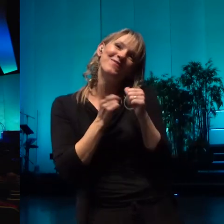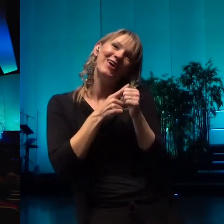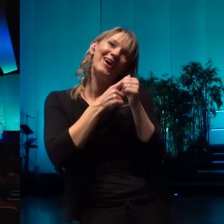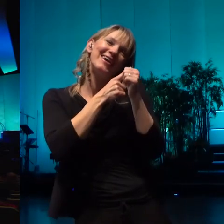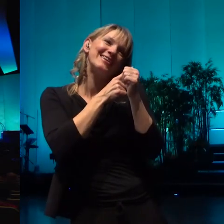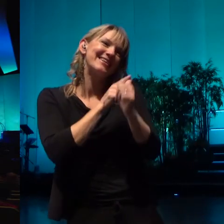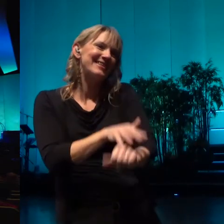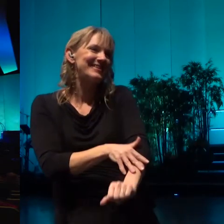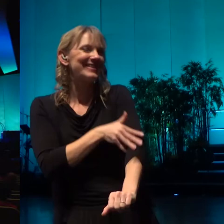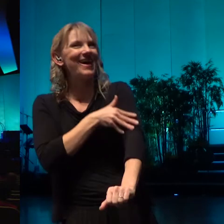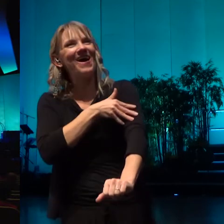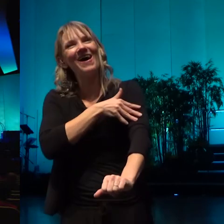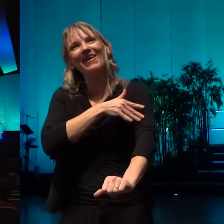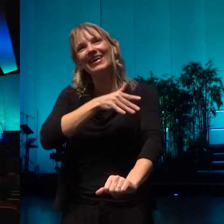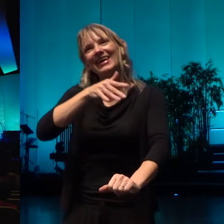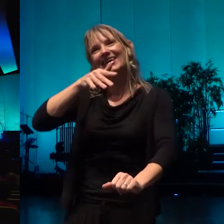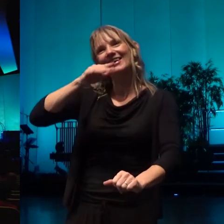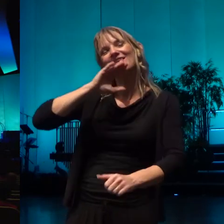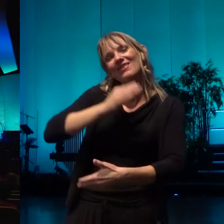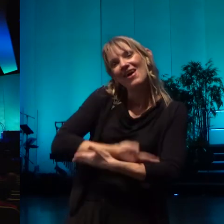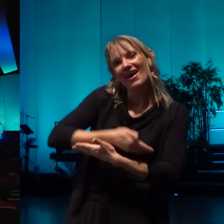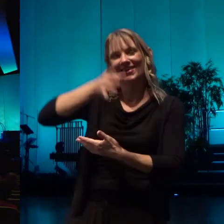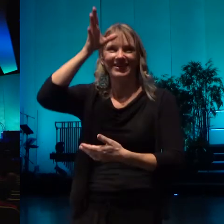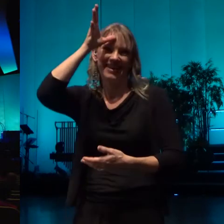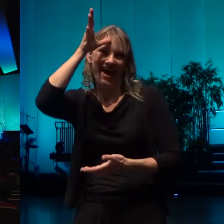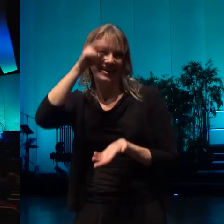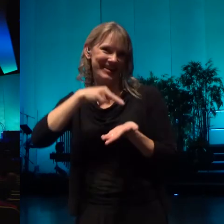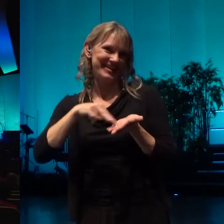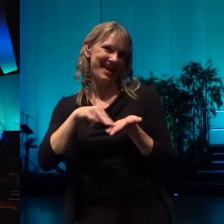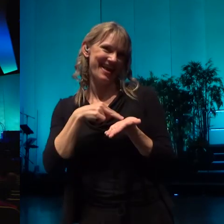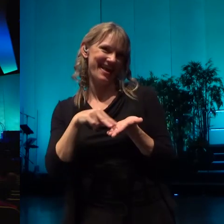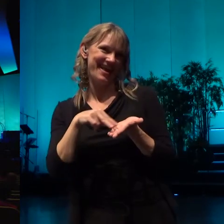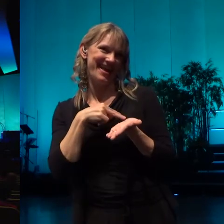slow daughter-daddy dance.